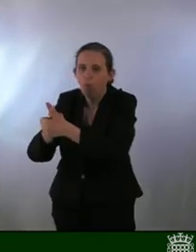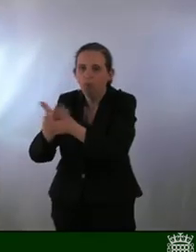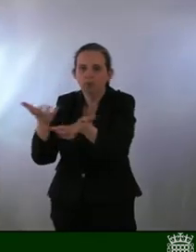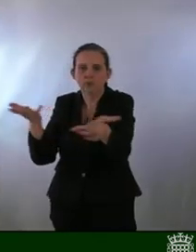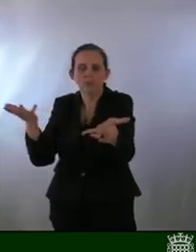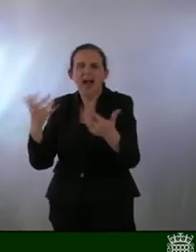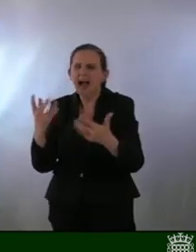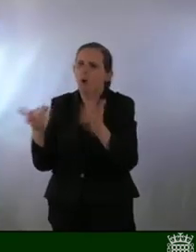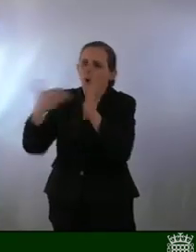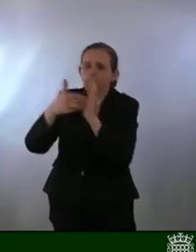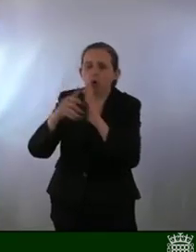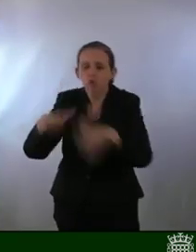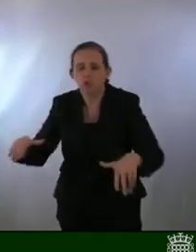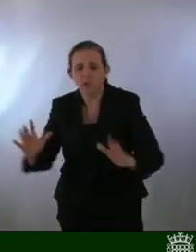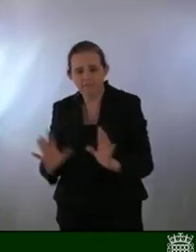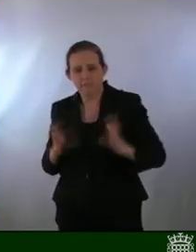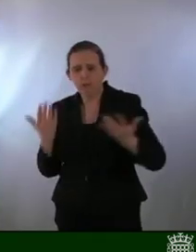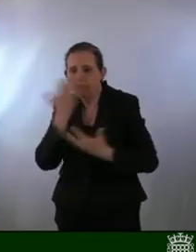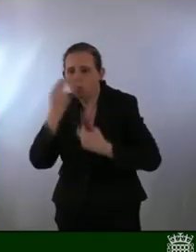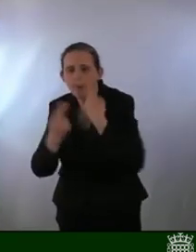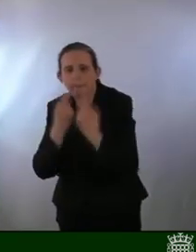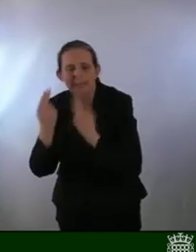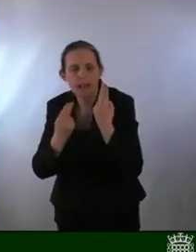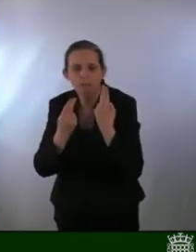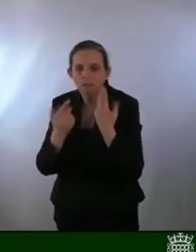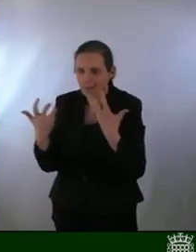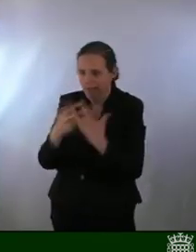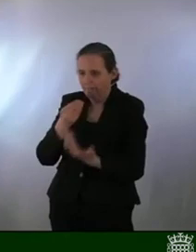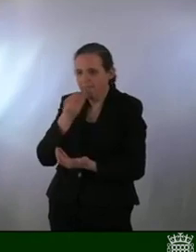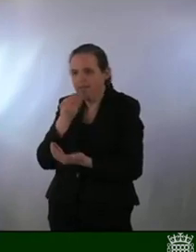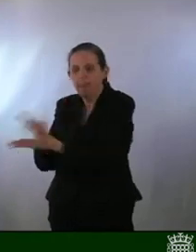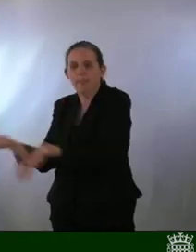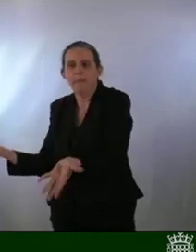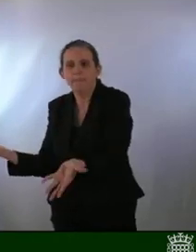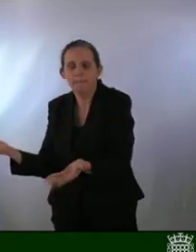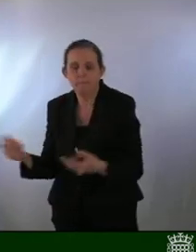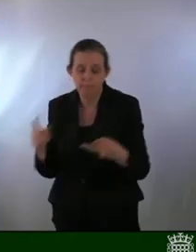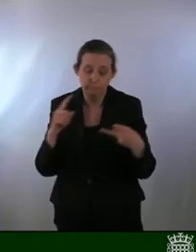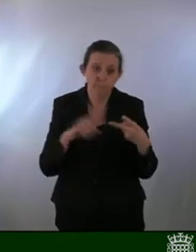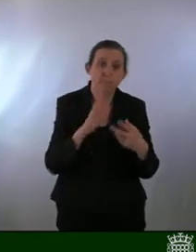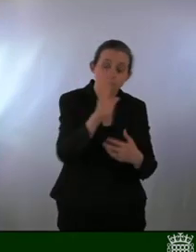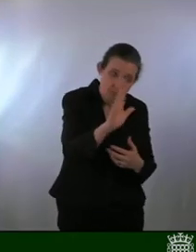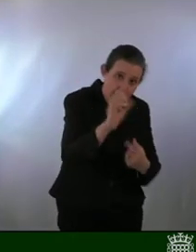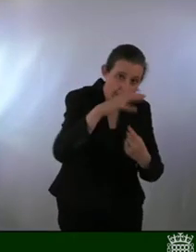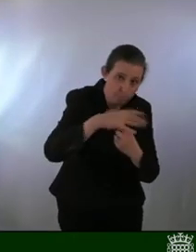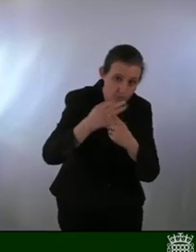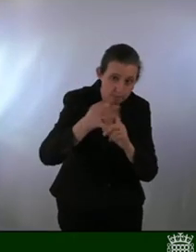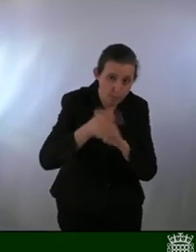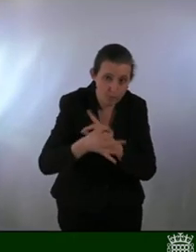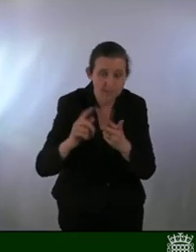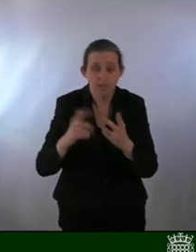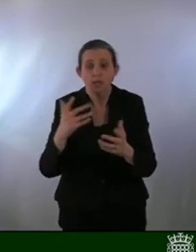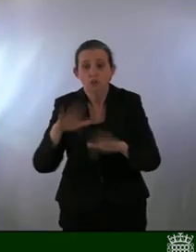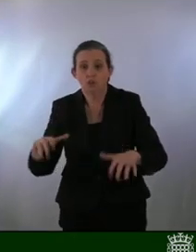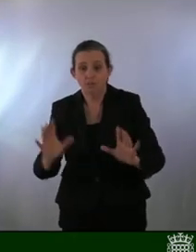of free school meals? Both very important points. Children who receive free school meals often receive their best, or in some